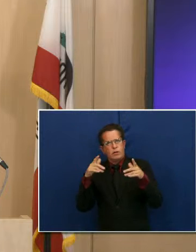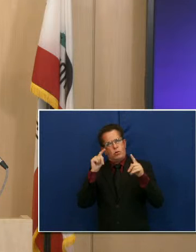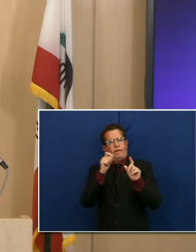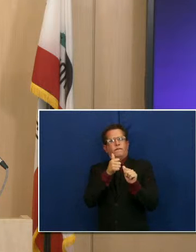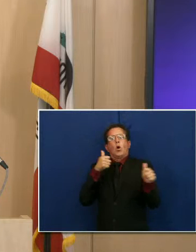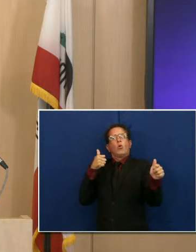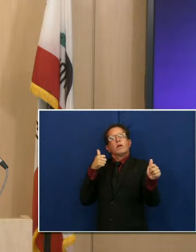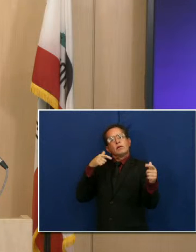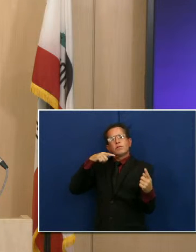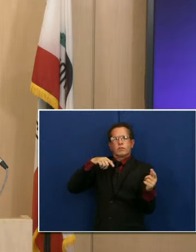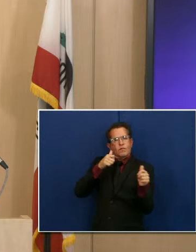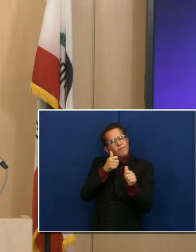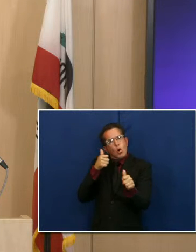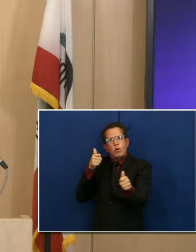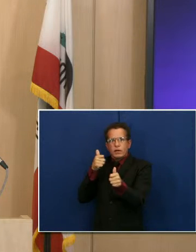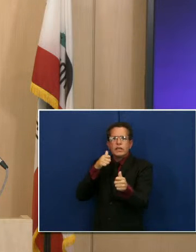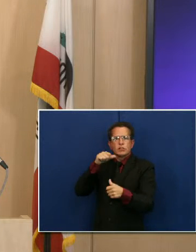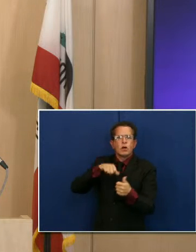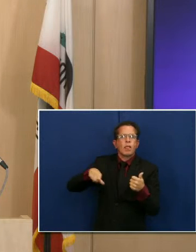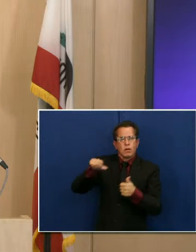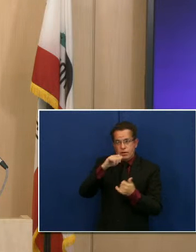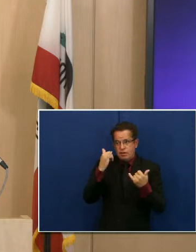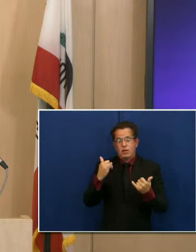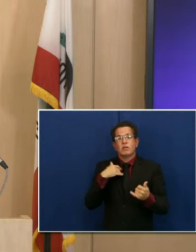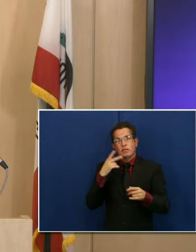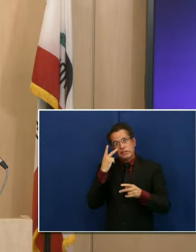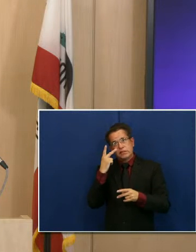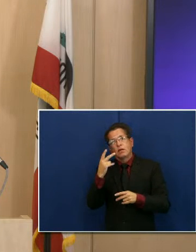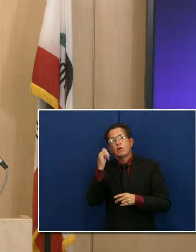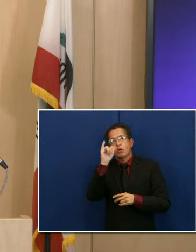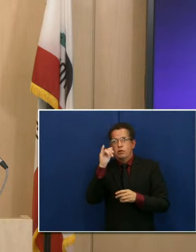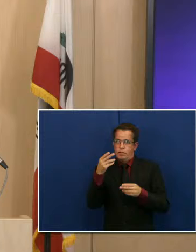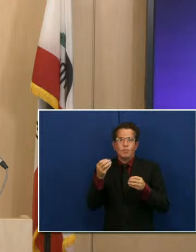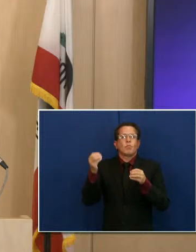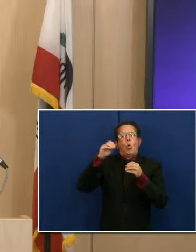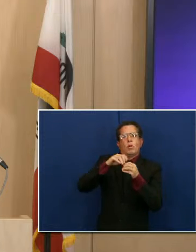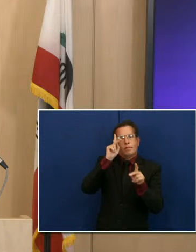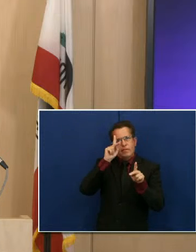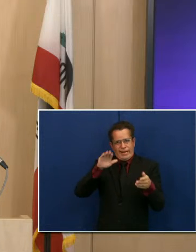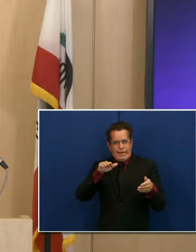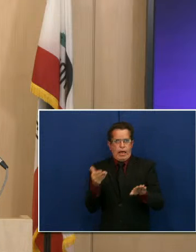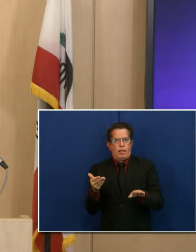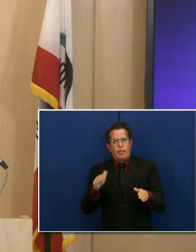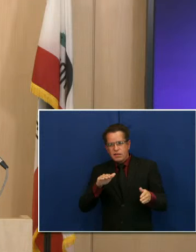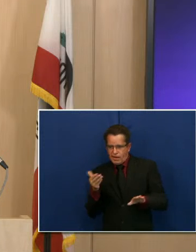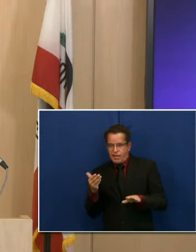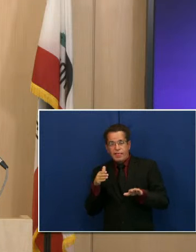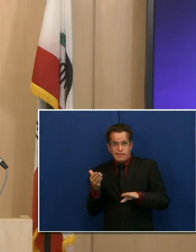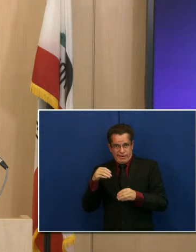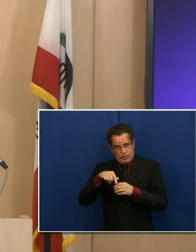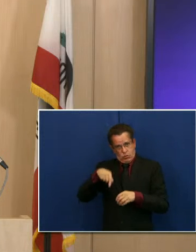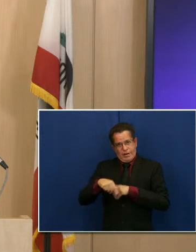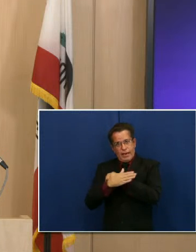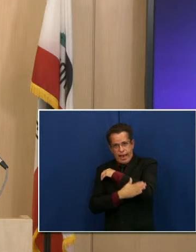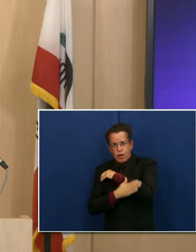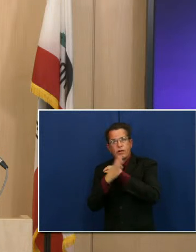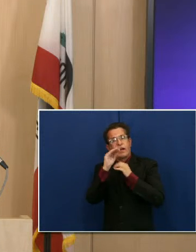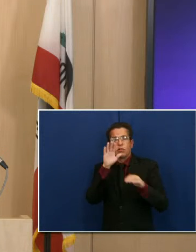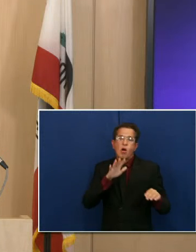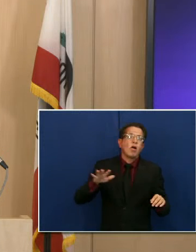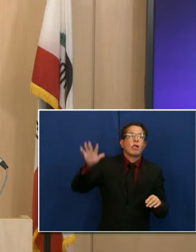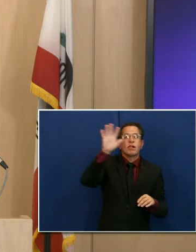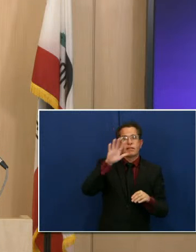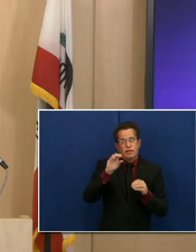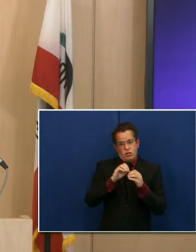also continuing again to see an uptick in deaths in our county and deaths nationally. The death toll has been around